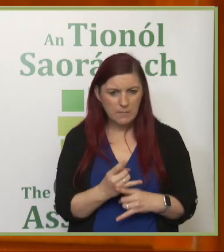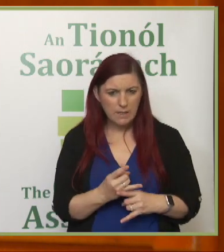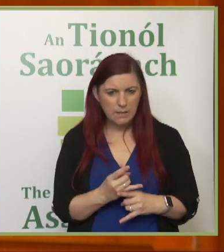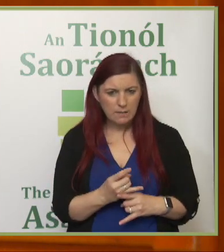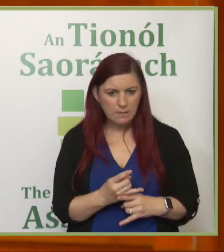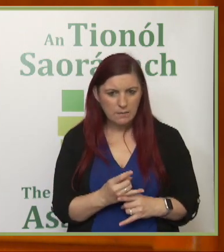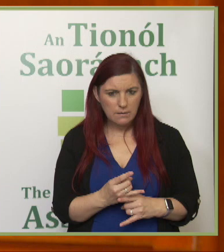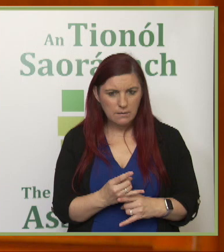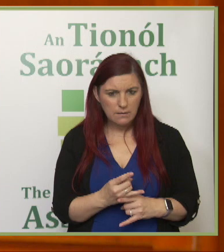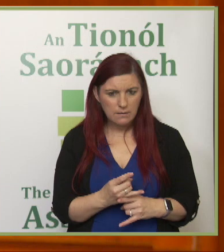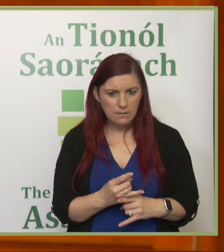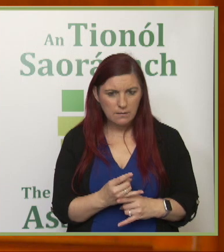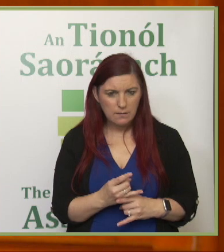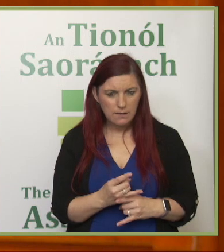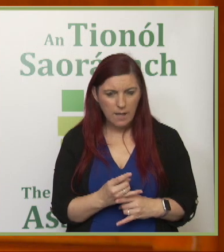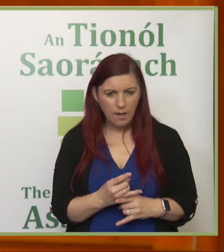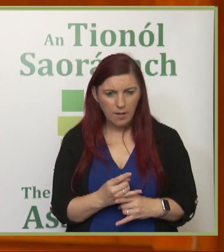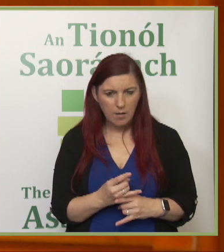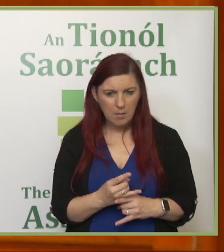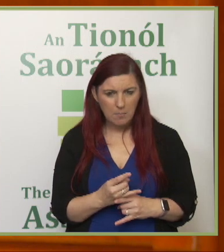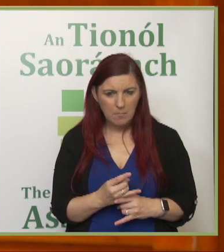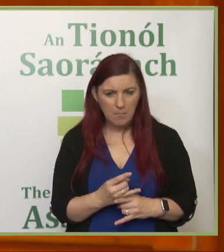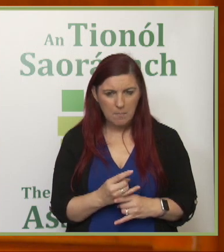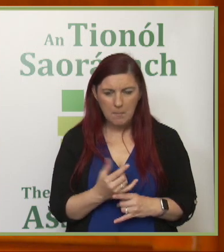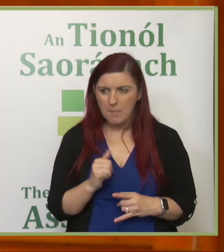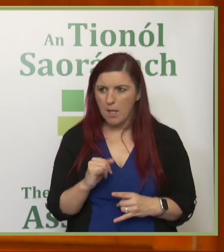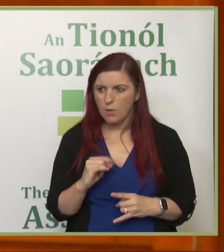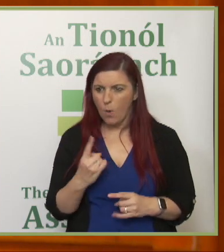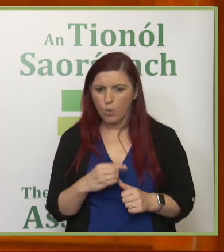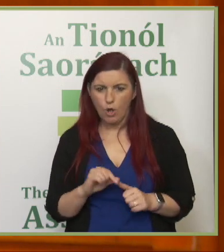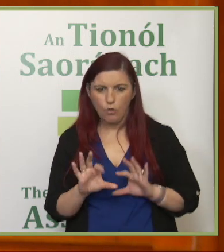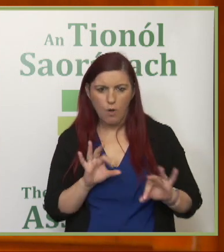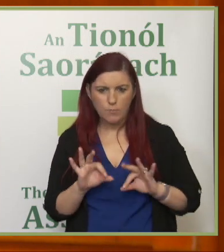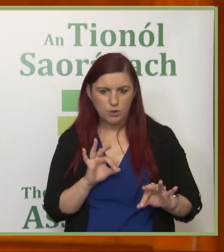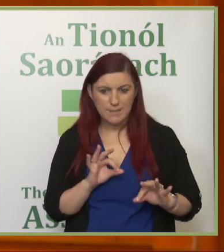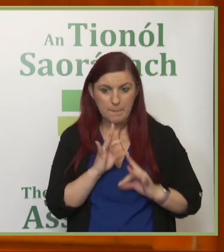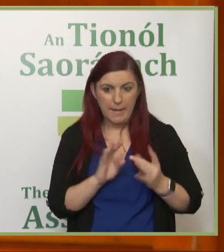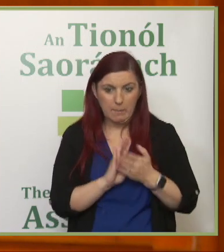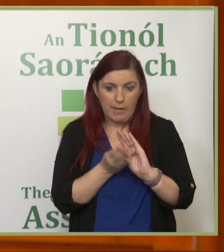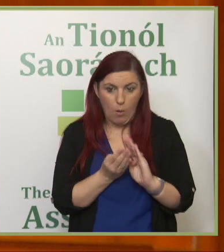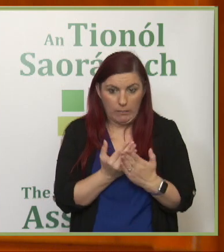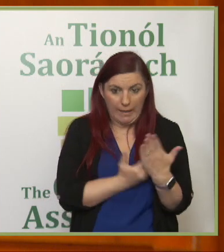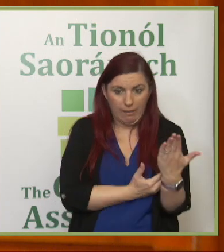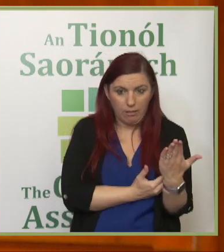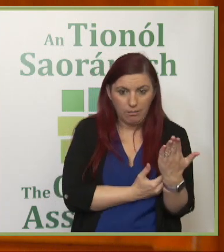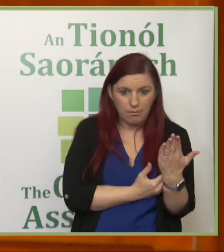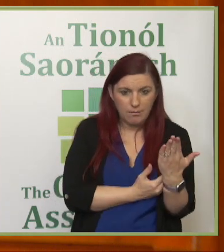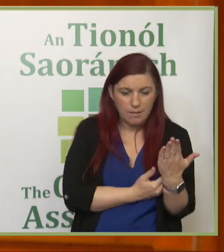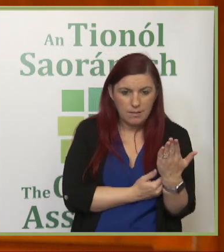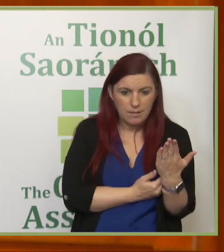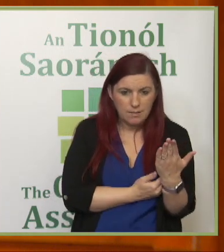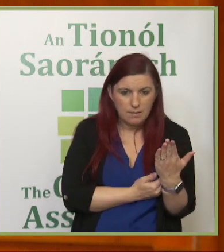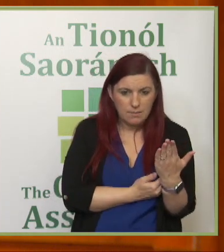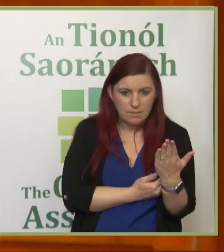Their only alternative will probably be legalisation, to put in an alternative to the illegal